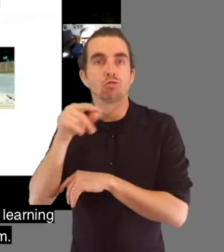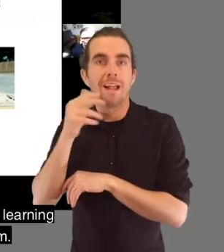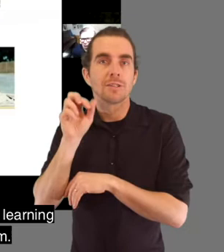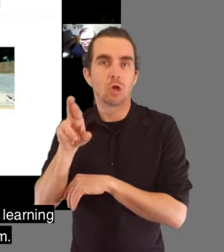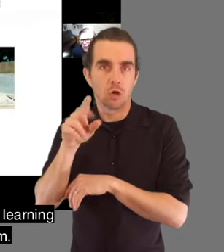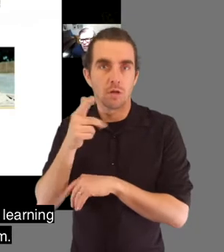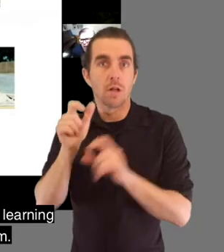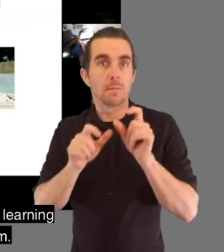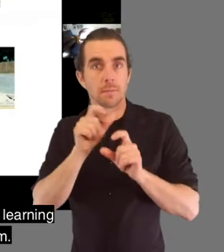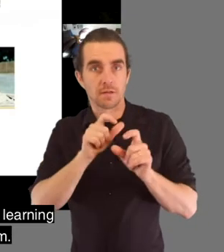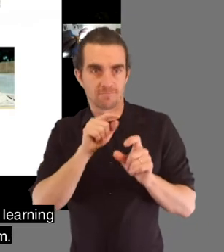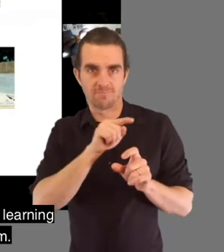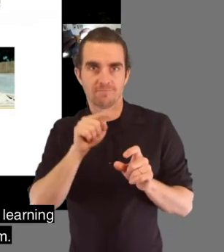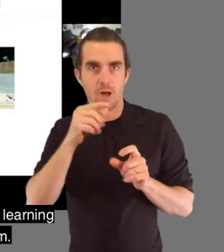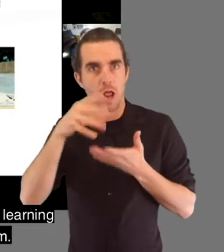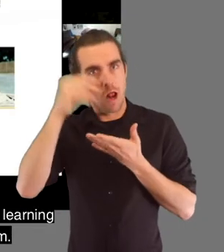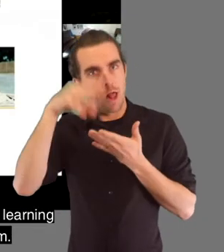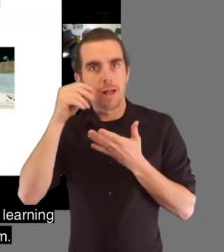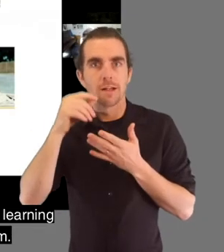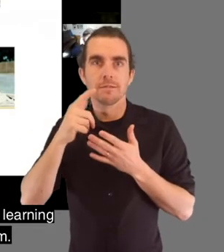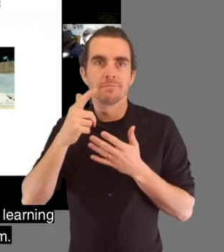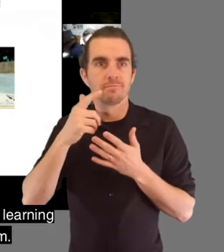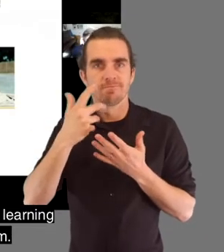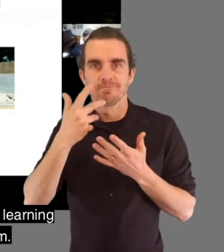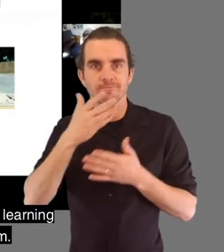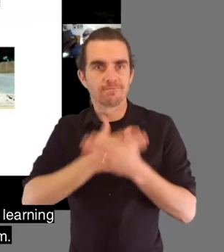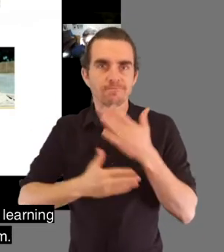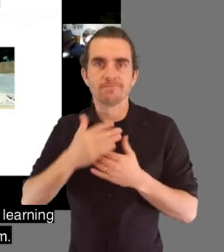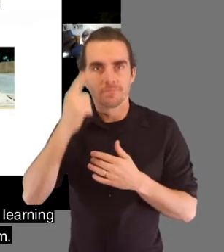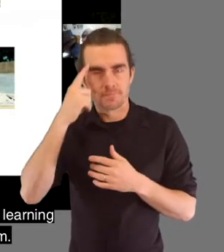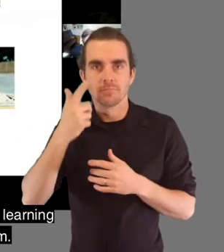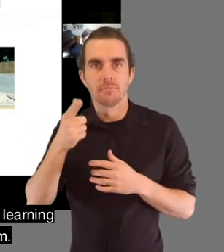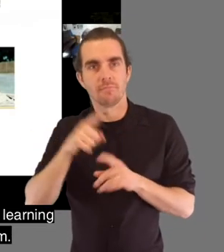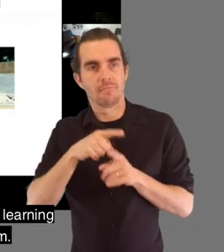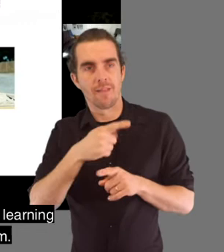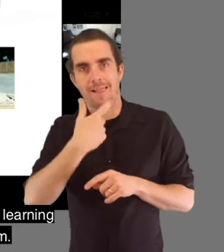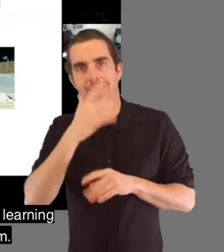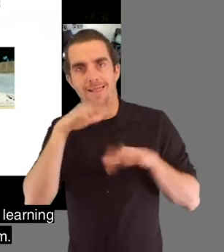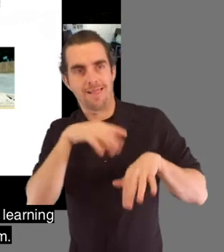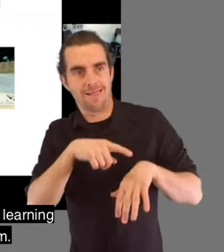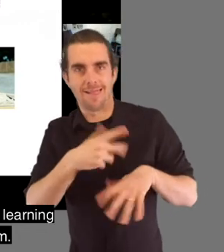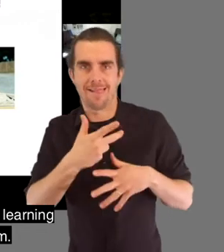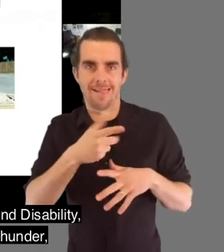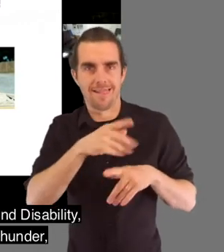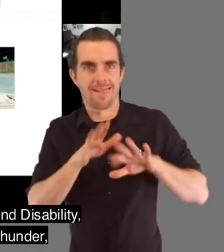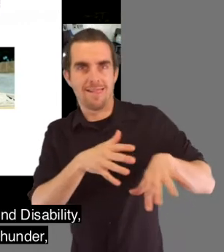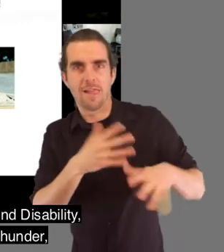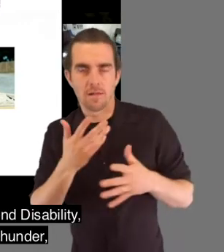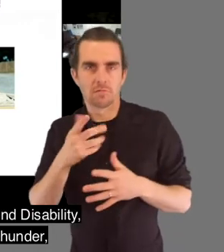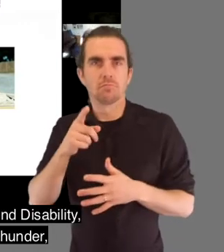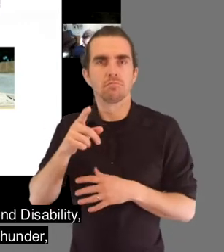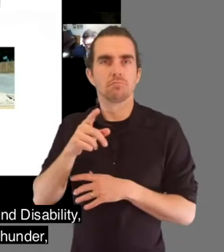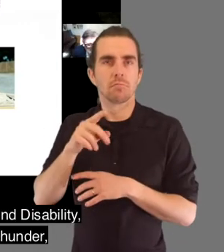Ringer, which is again about people with learning difficulties, making fun of them. In Nollywood, in Nigeria, we get this.